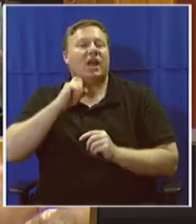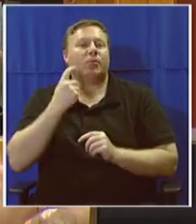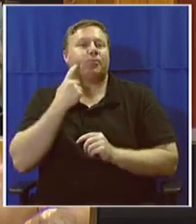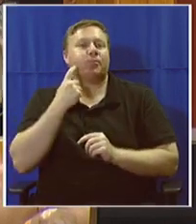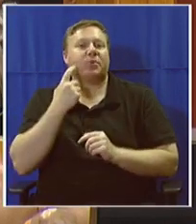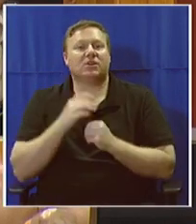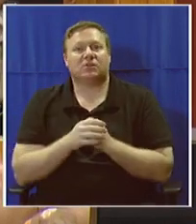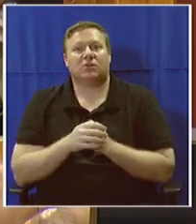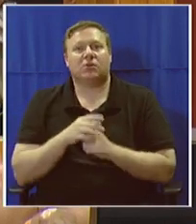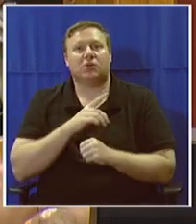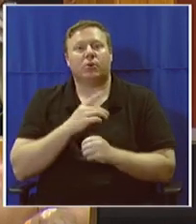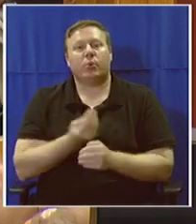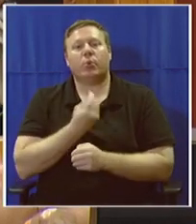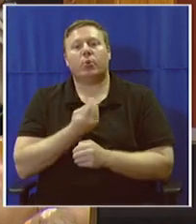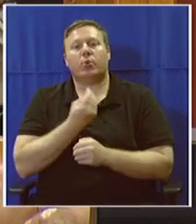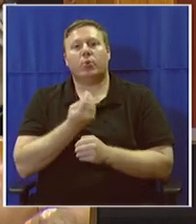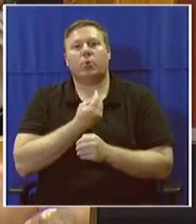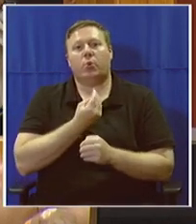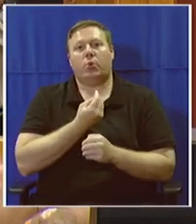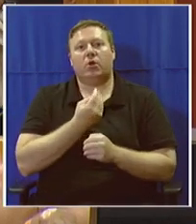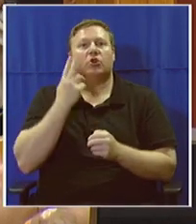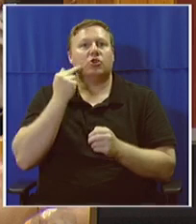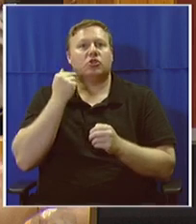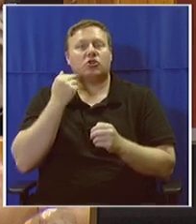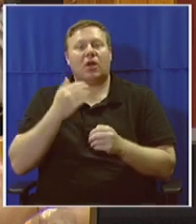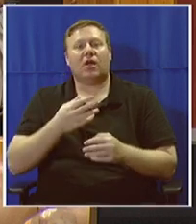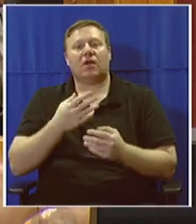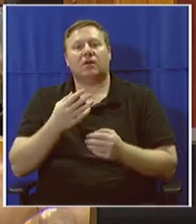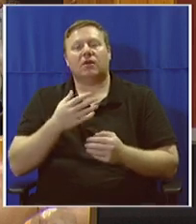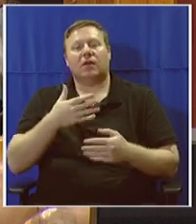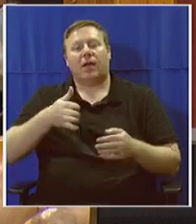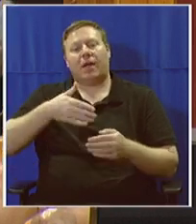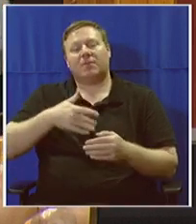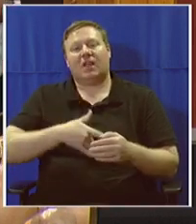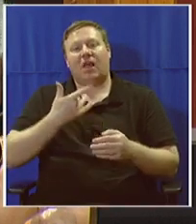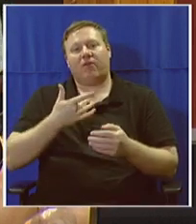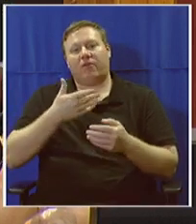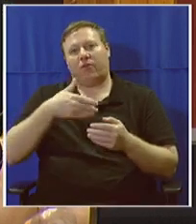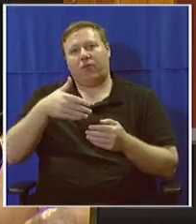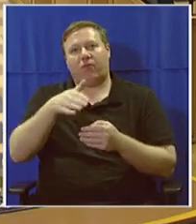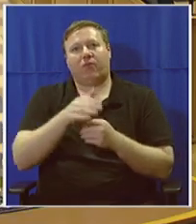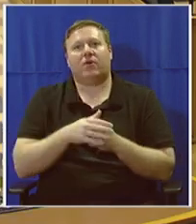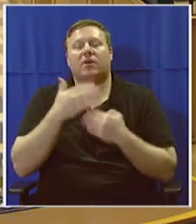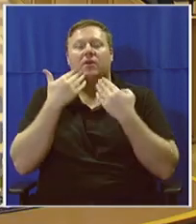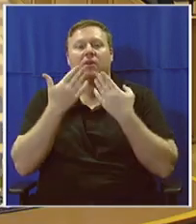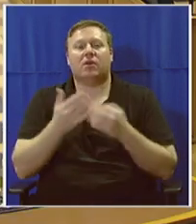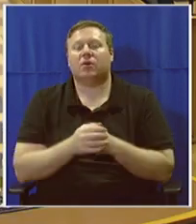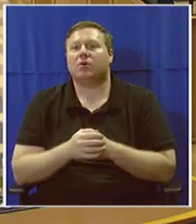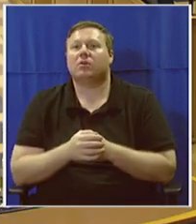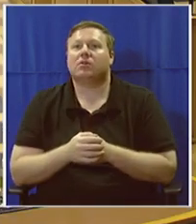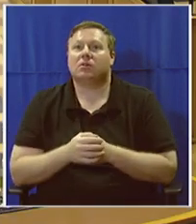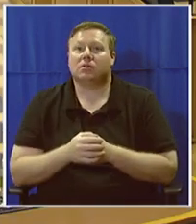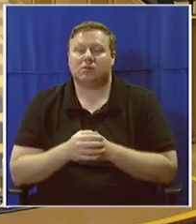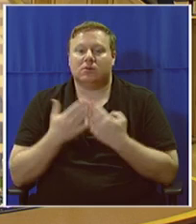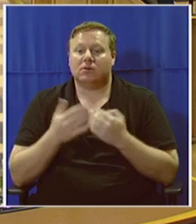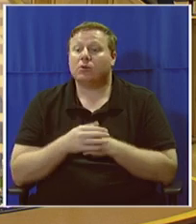of youth to escape the emptiness of their life. I thank you. Thank you. Good. Good